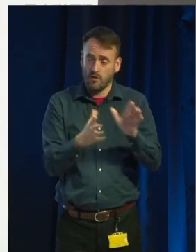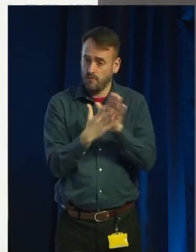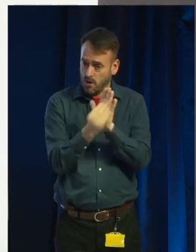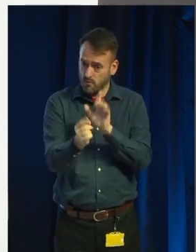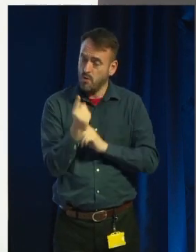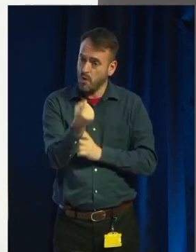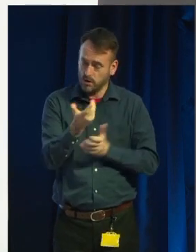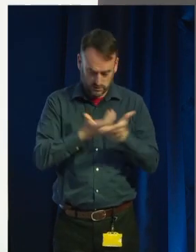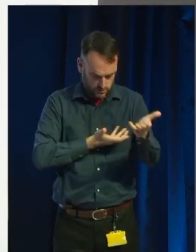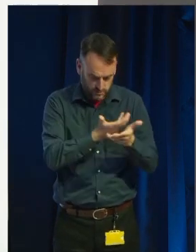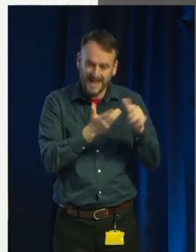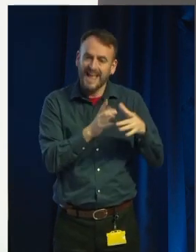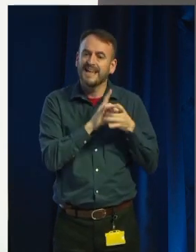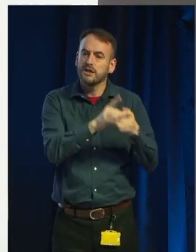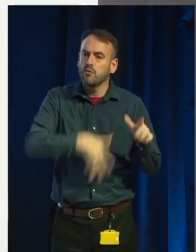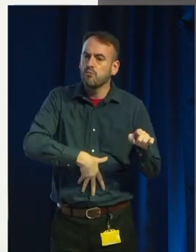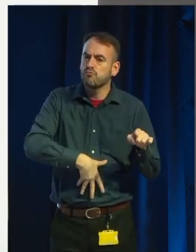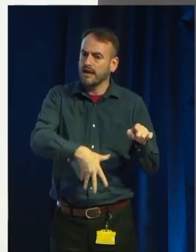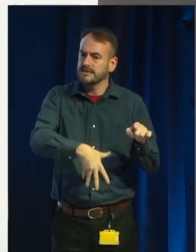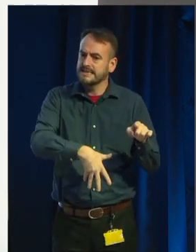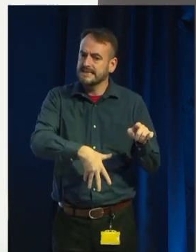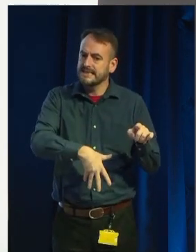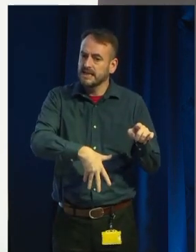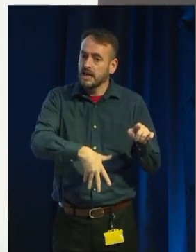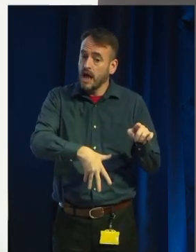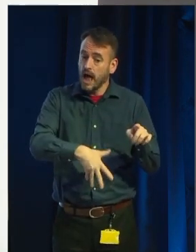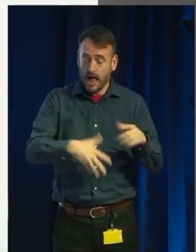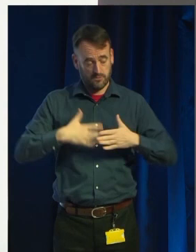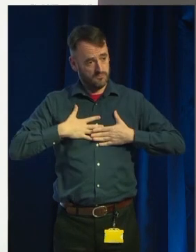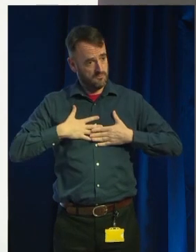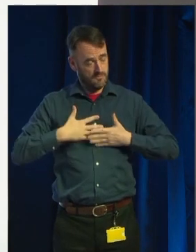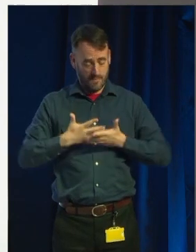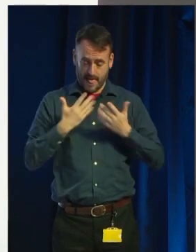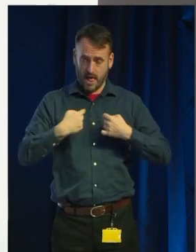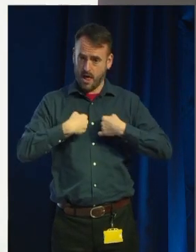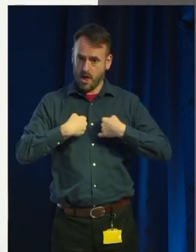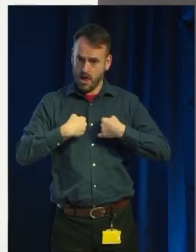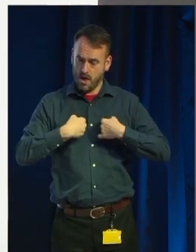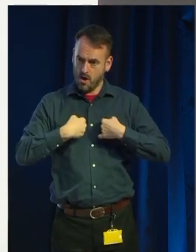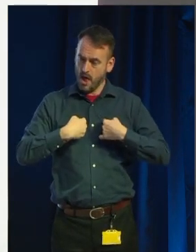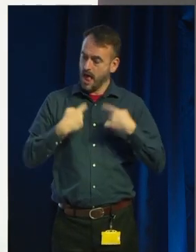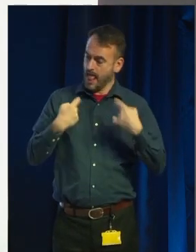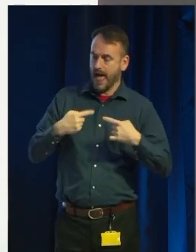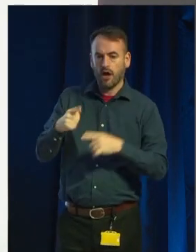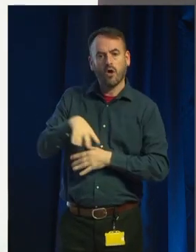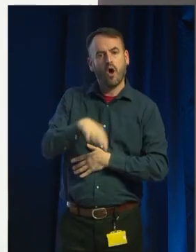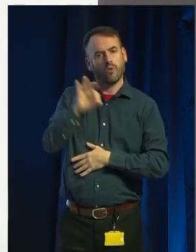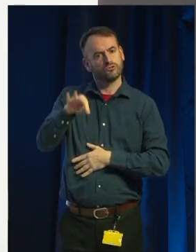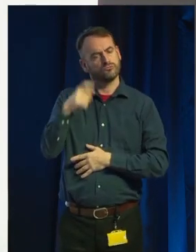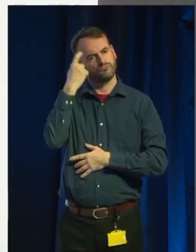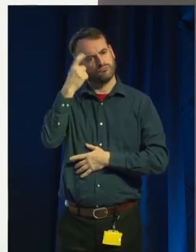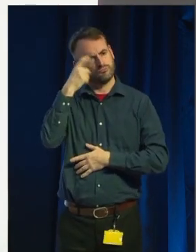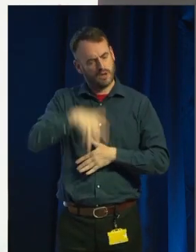pregnancy, and the player can use this space to think about what she wants